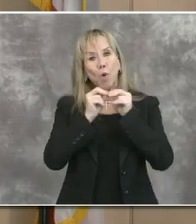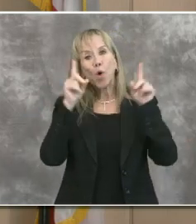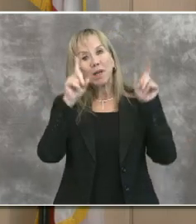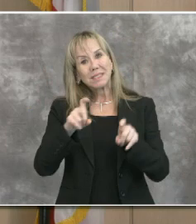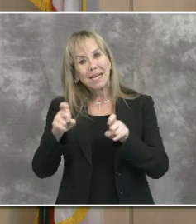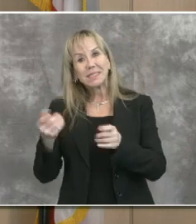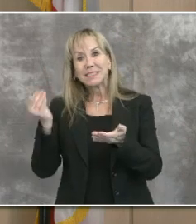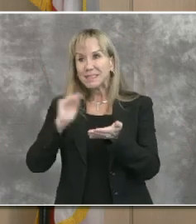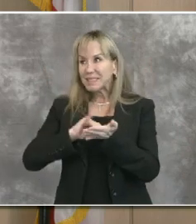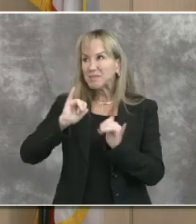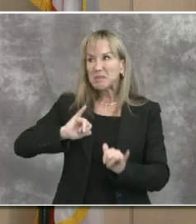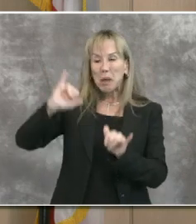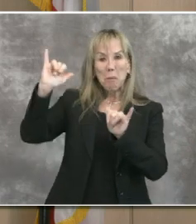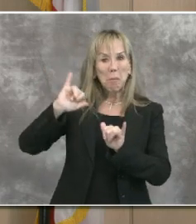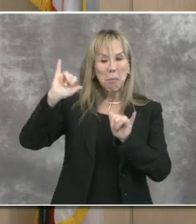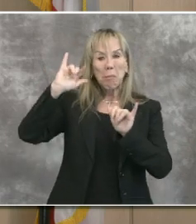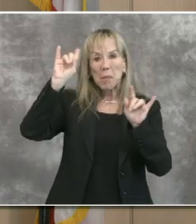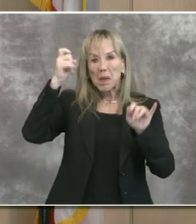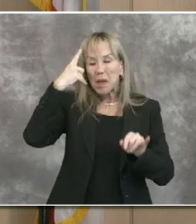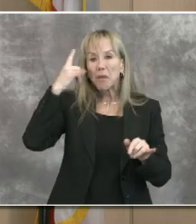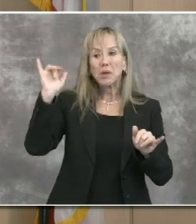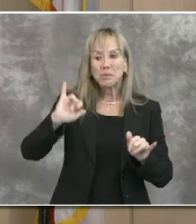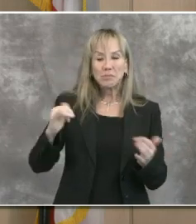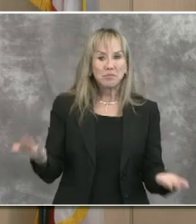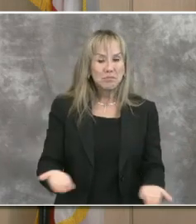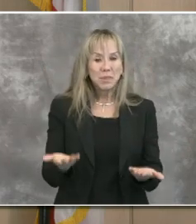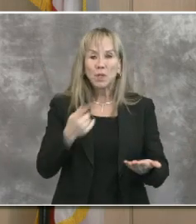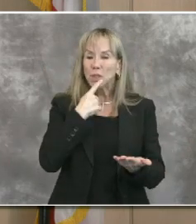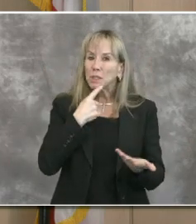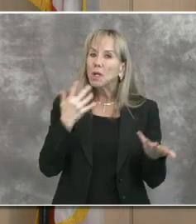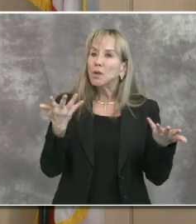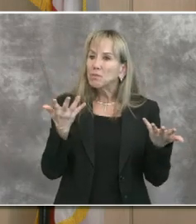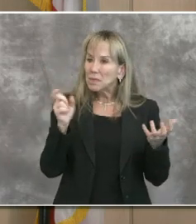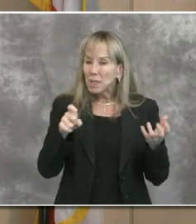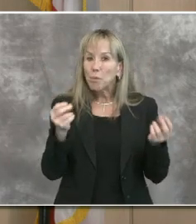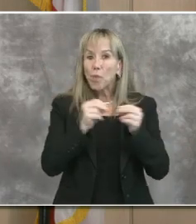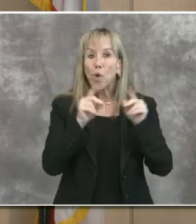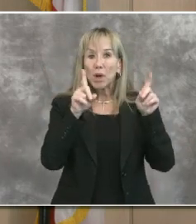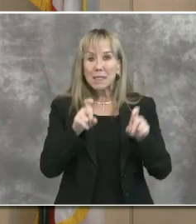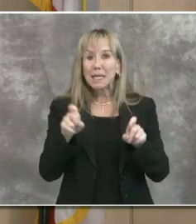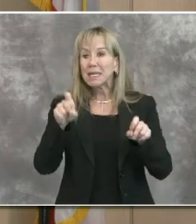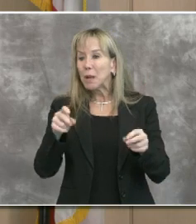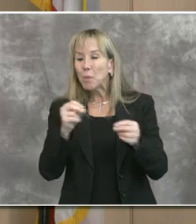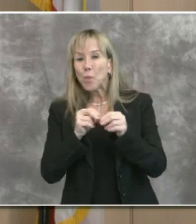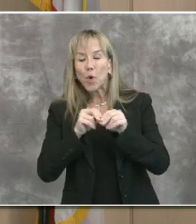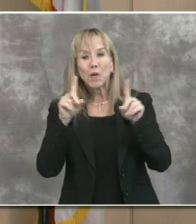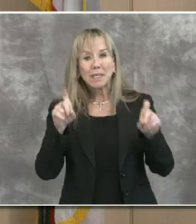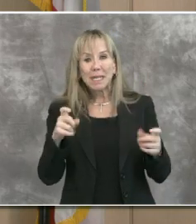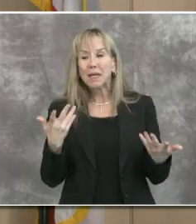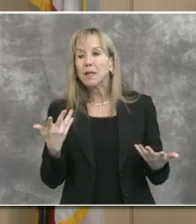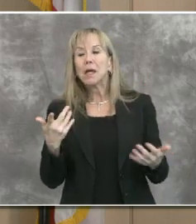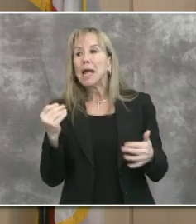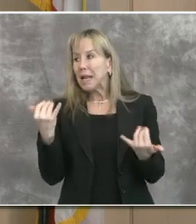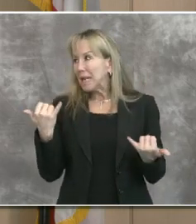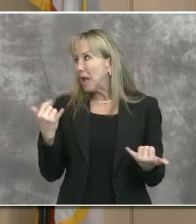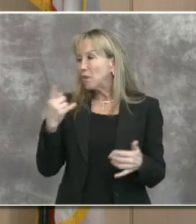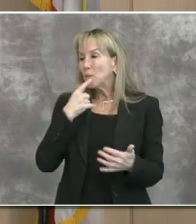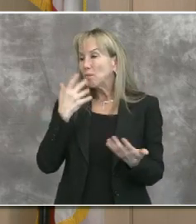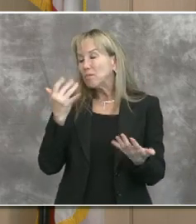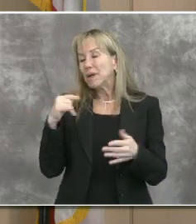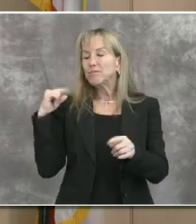testing. And you guys have said in broad strokes you want to use the capacity we have to test vulnerable